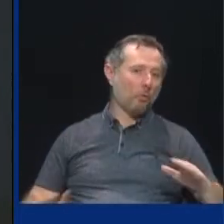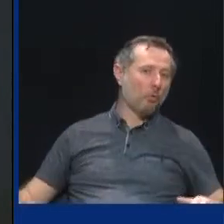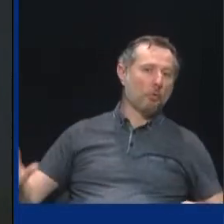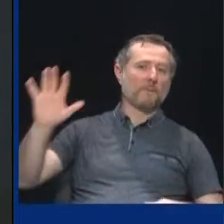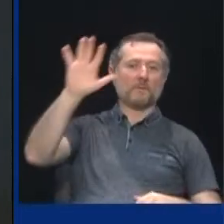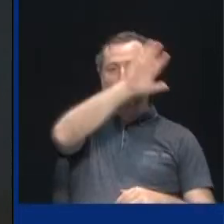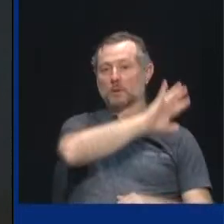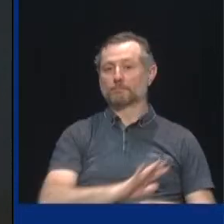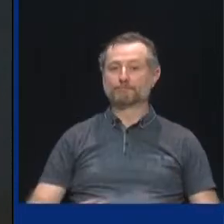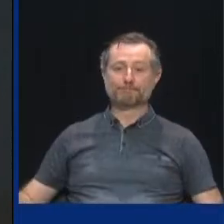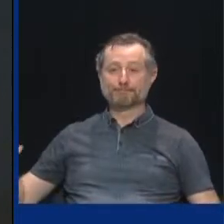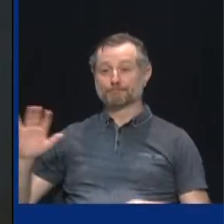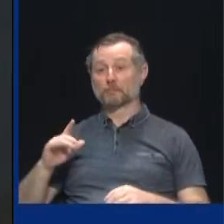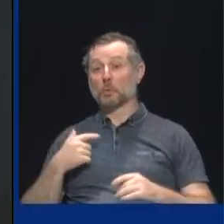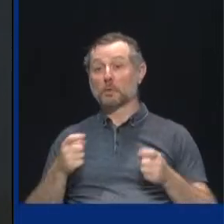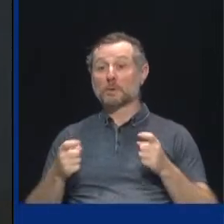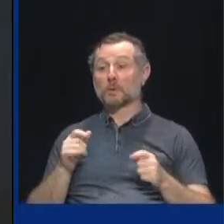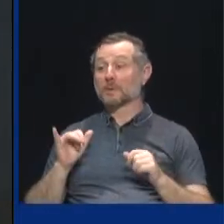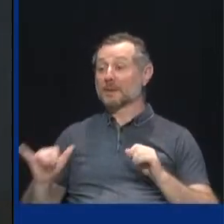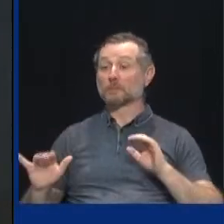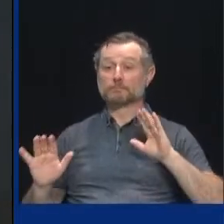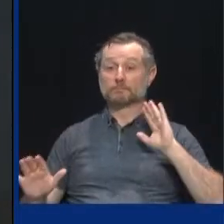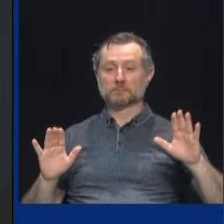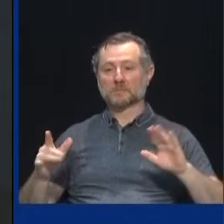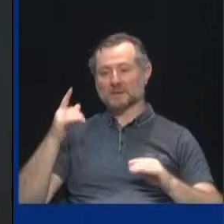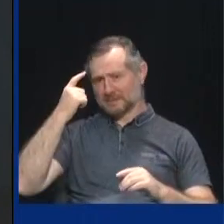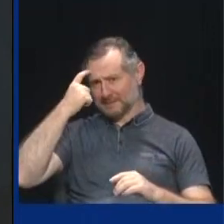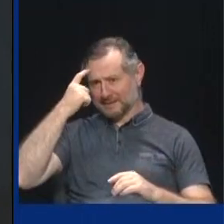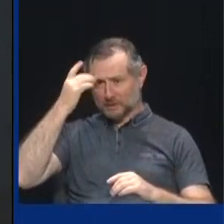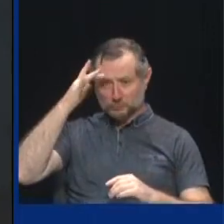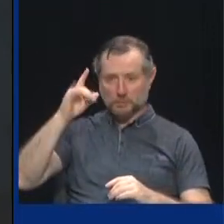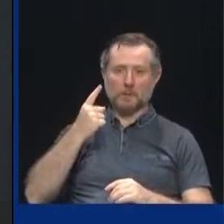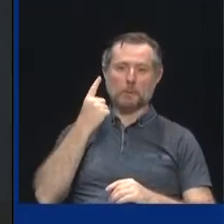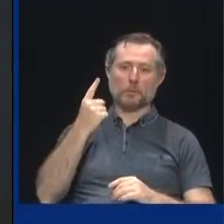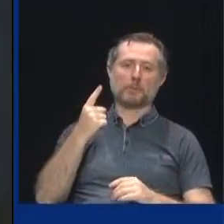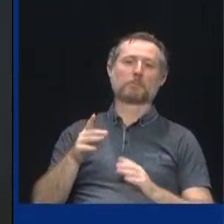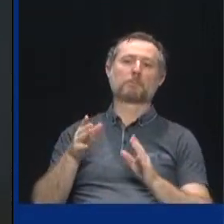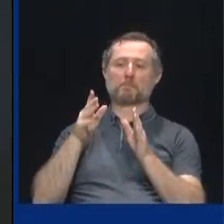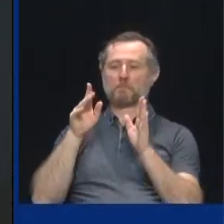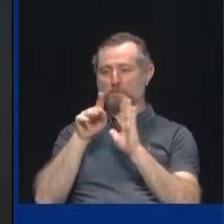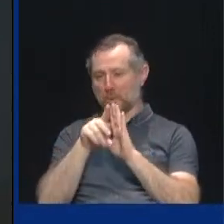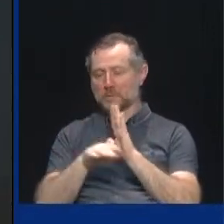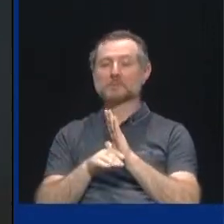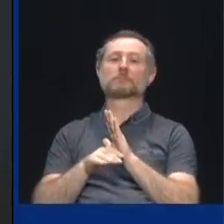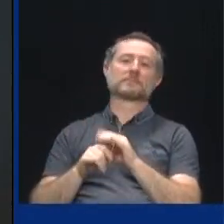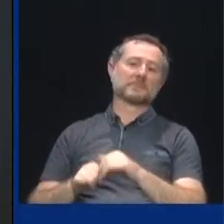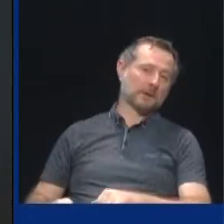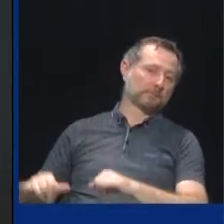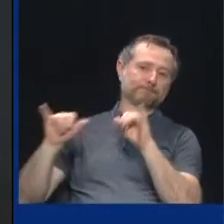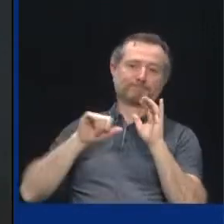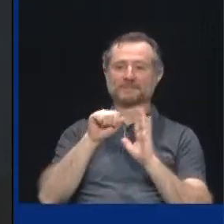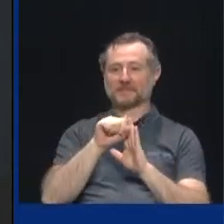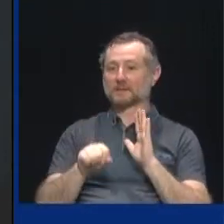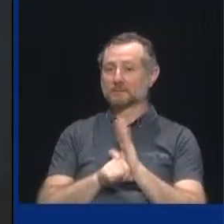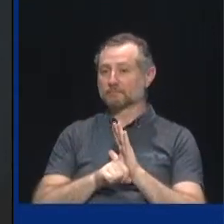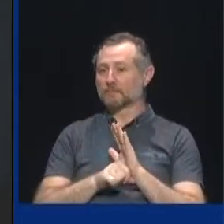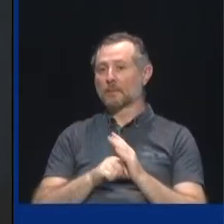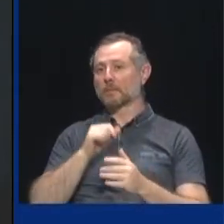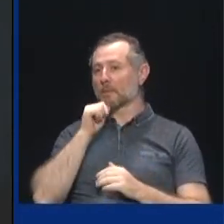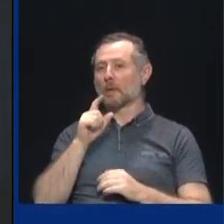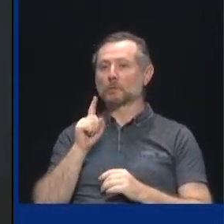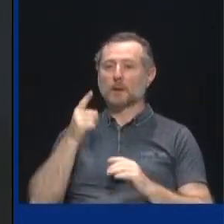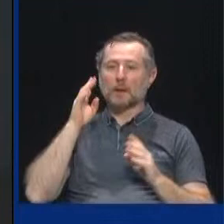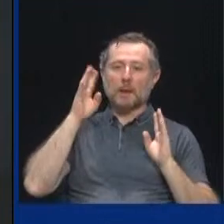And to deal with it intelligently, you need one statewide policy. You can't have a patchwork of policies. In Nassau, you